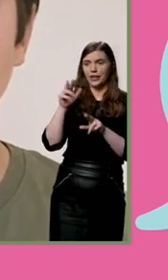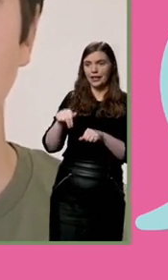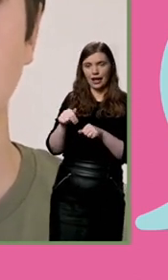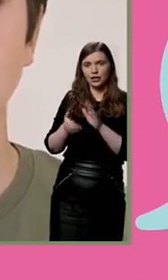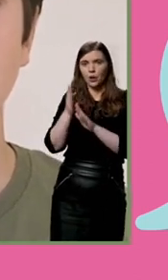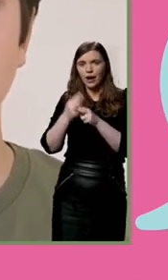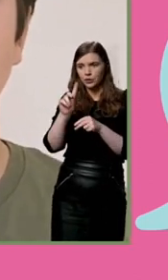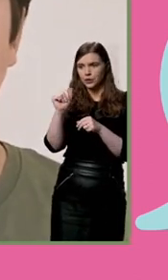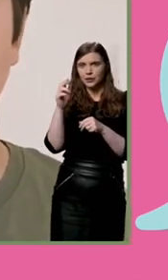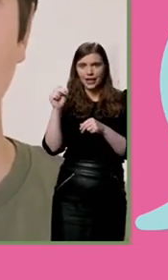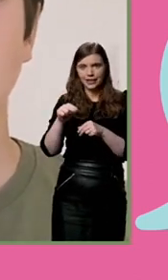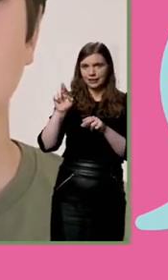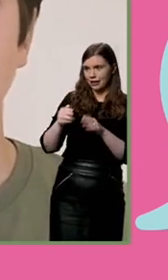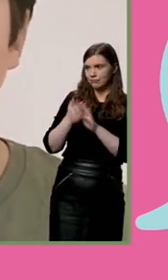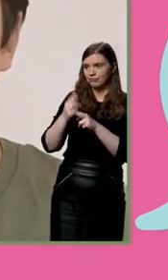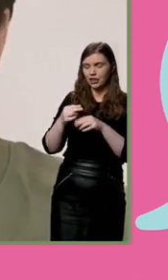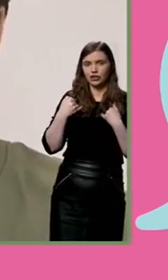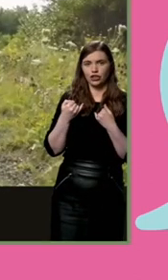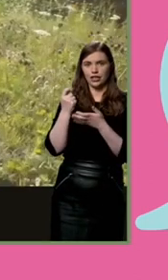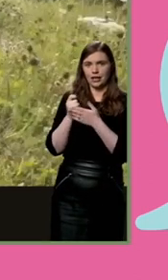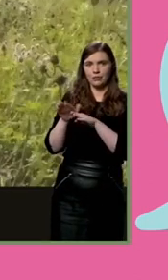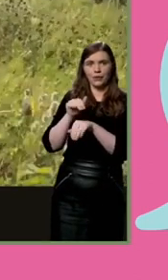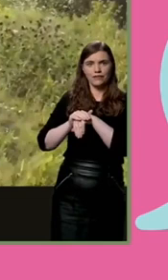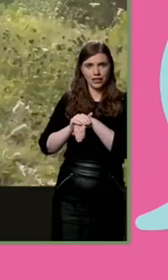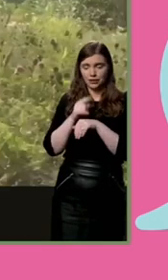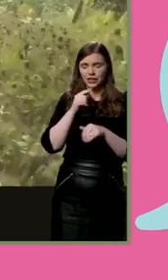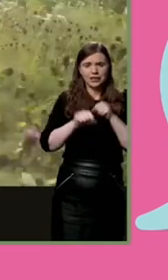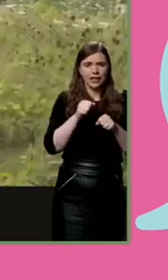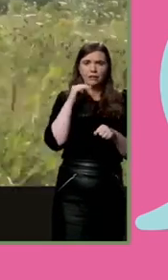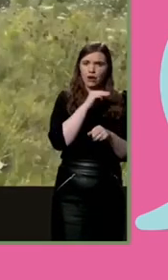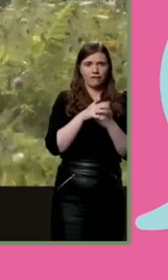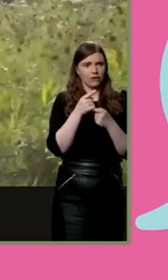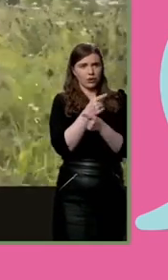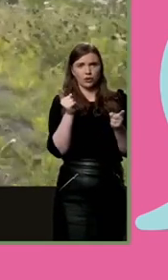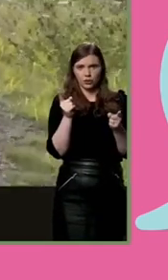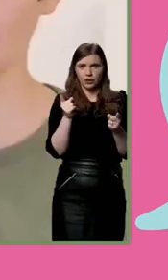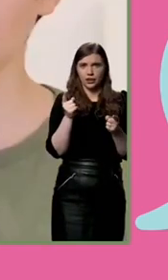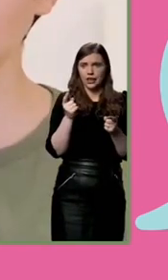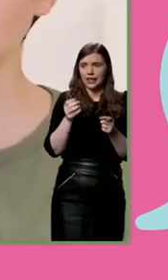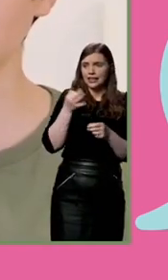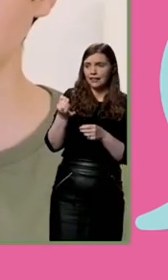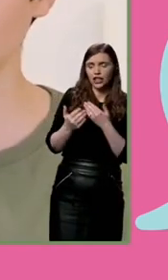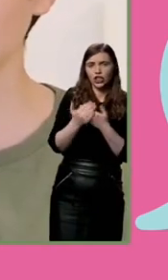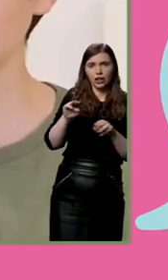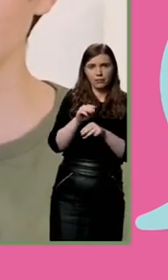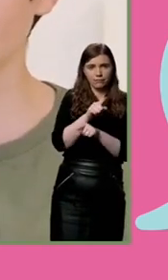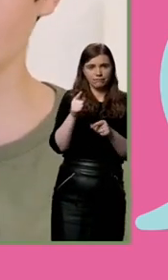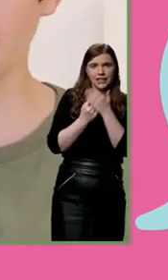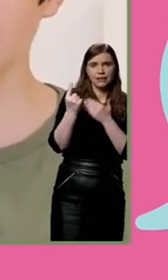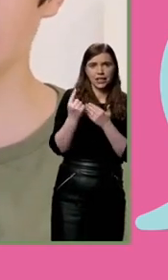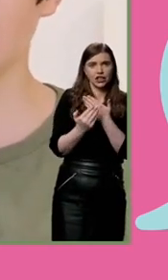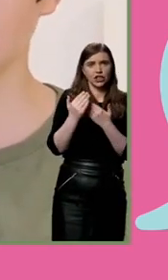to Dangan and have fun and enjoy times with friends. Cycling and walking is so important for young people. Giving young people